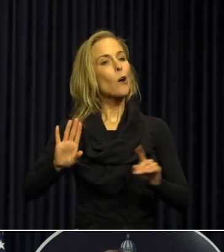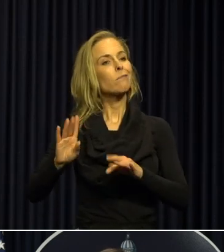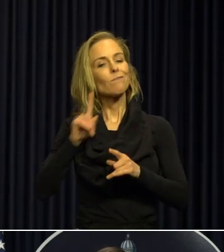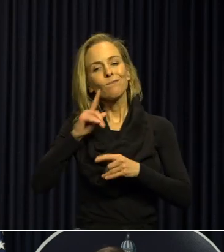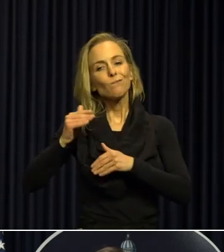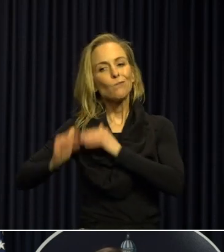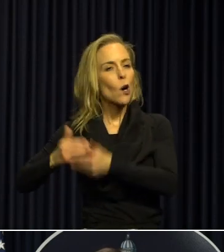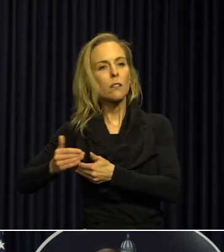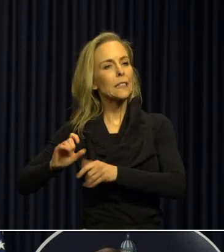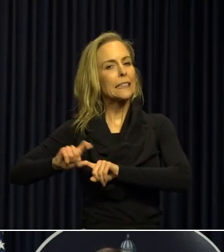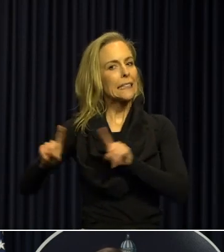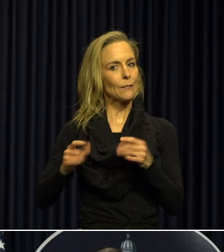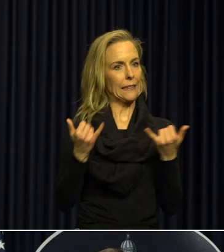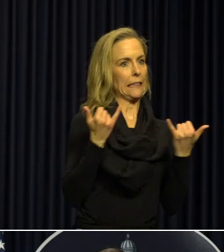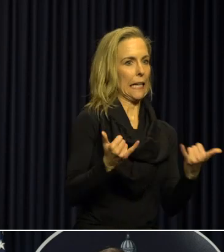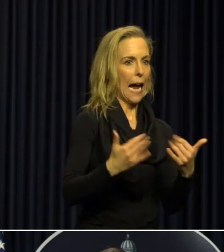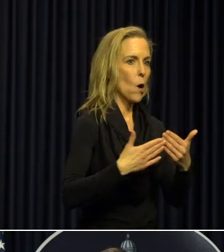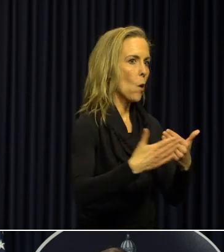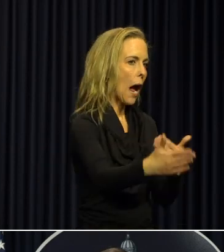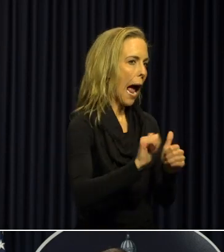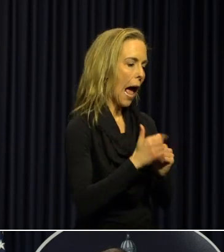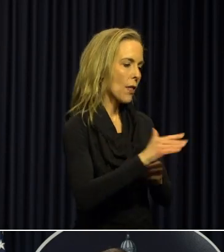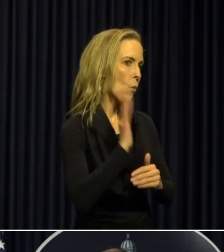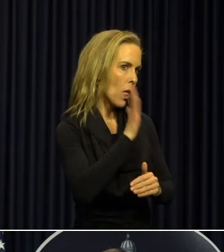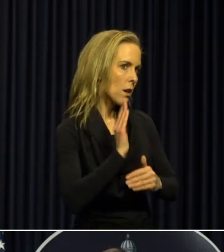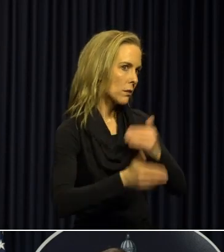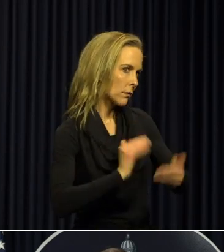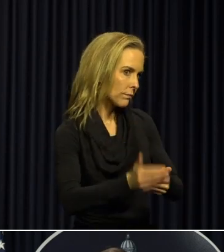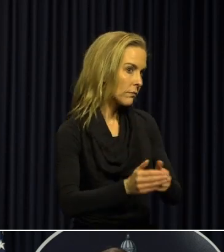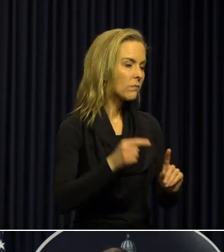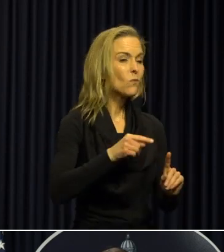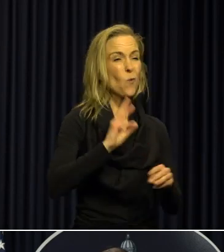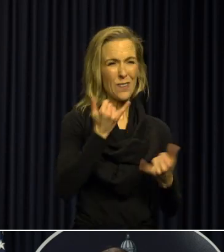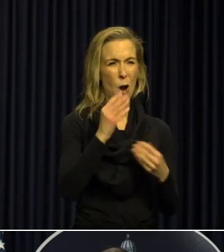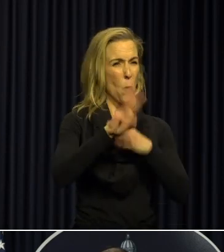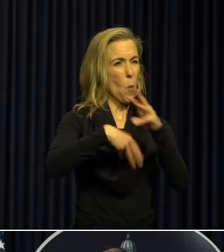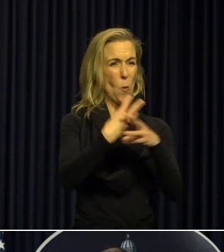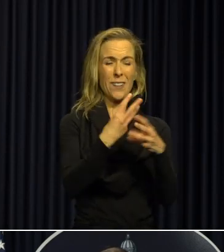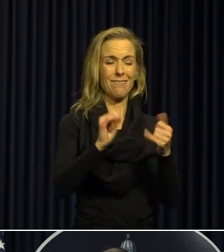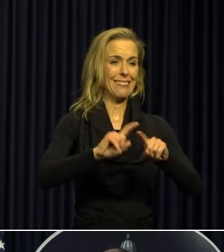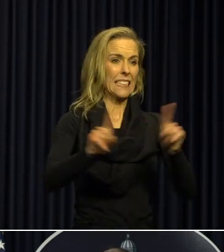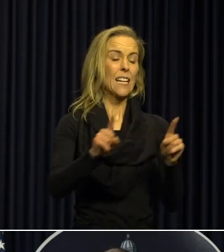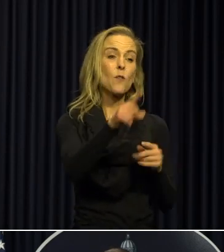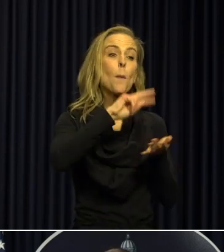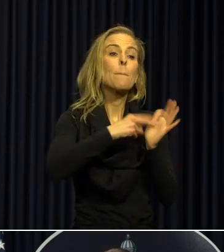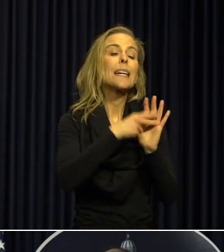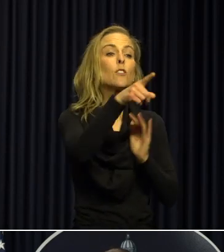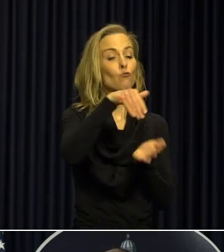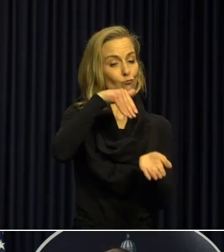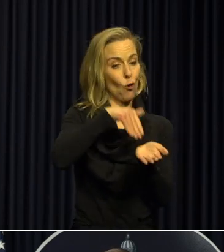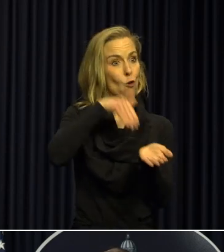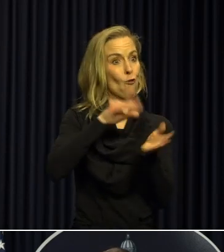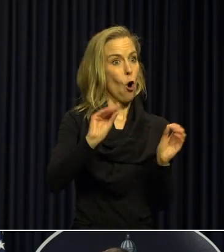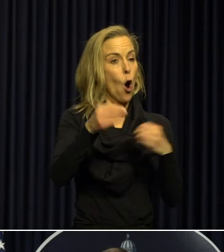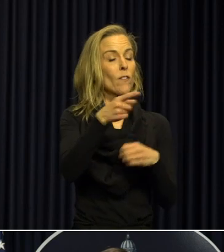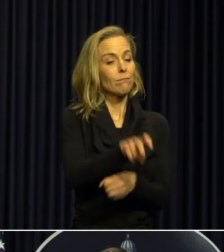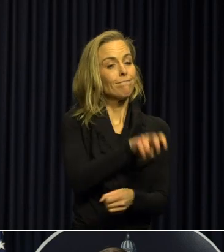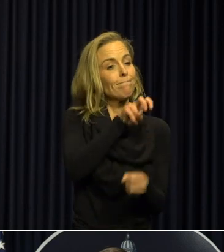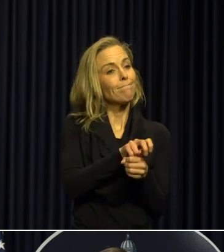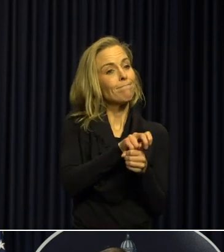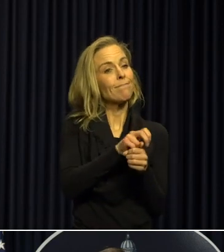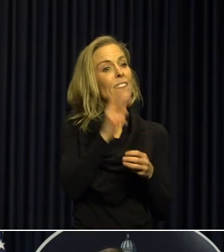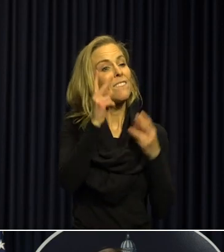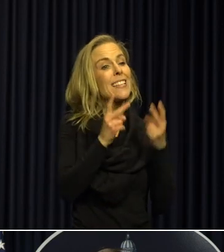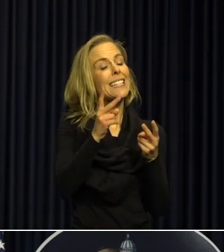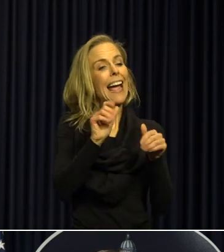we get a vaccine, our world is going to be very different. In other words, you should never be sitting in a doctor's waiting room. You should be in